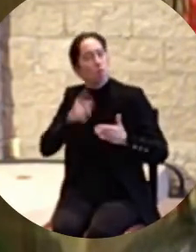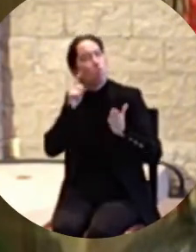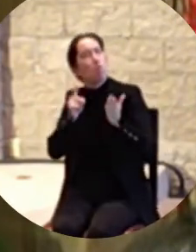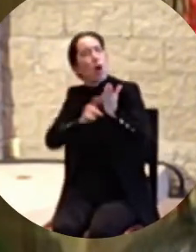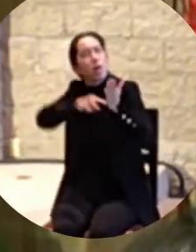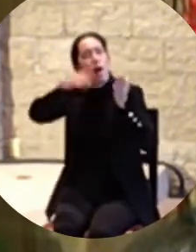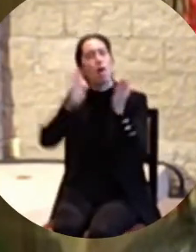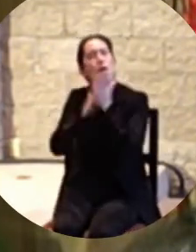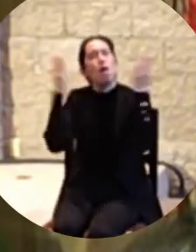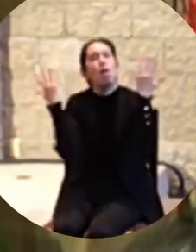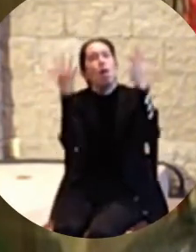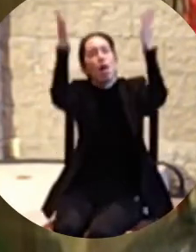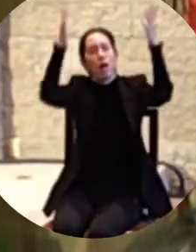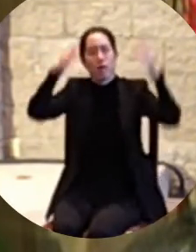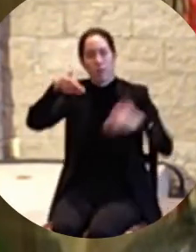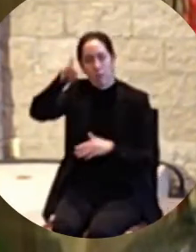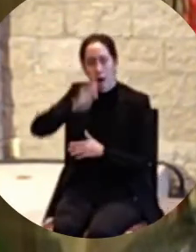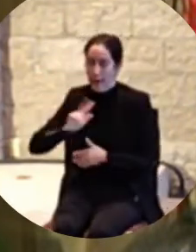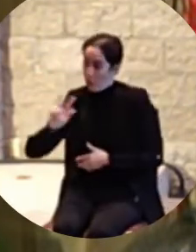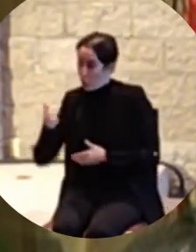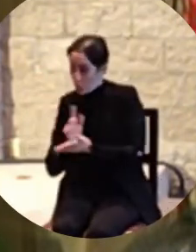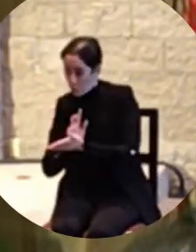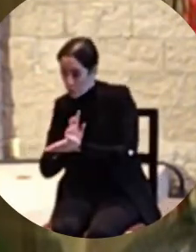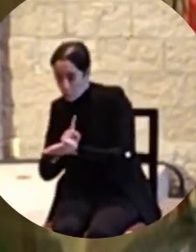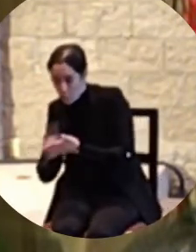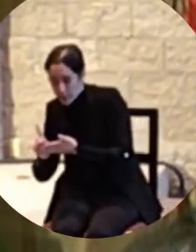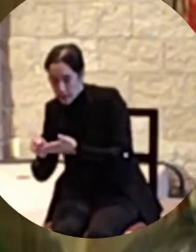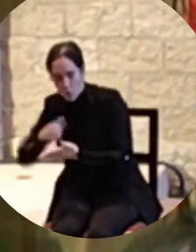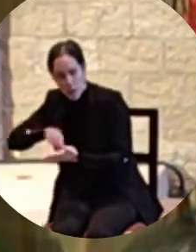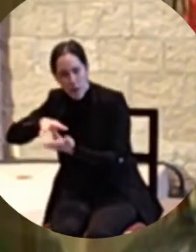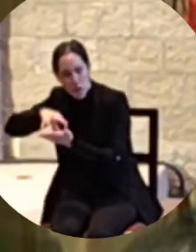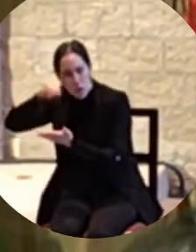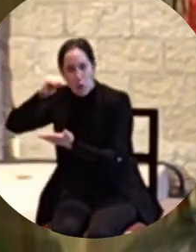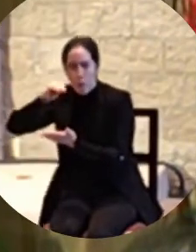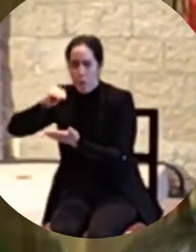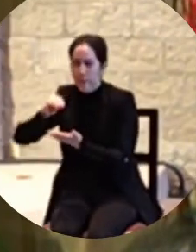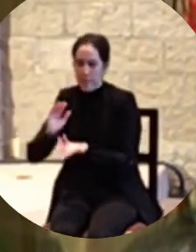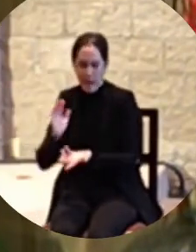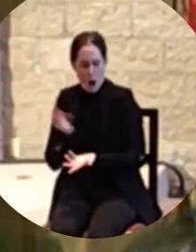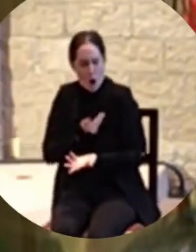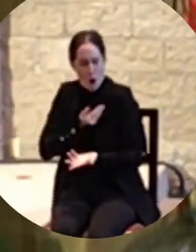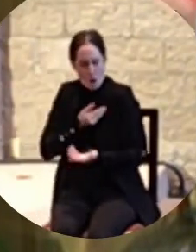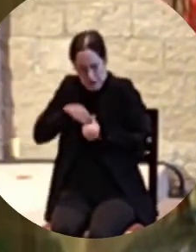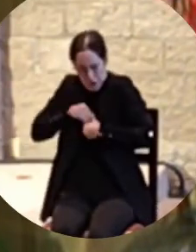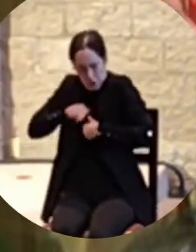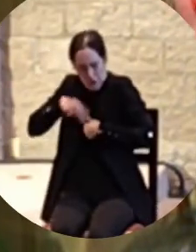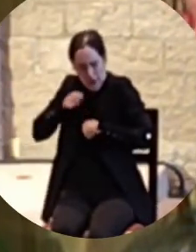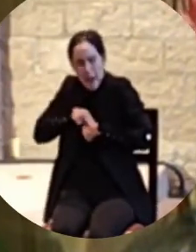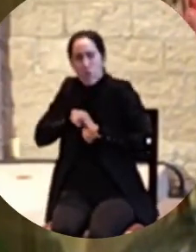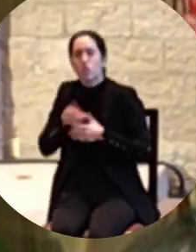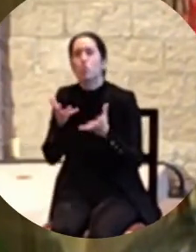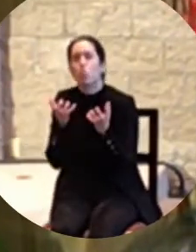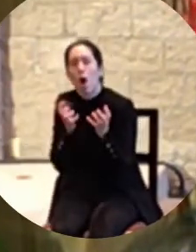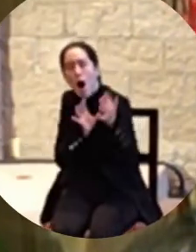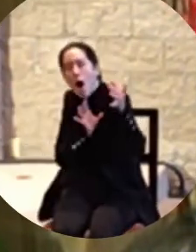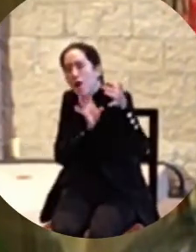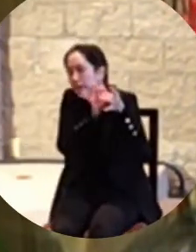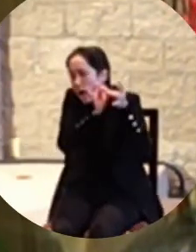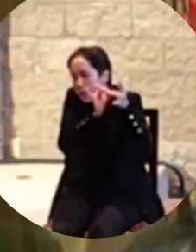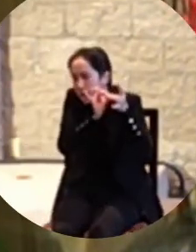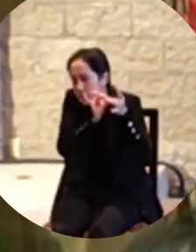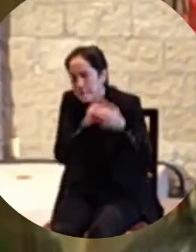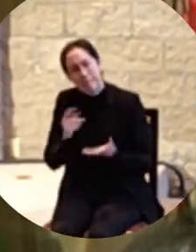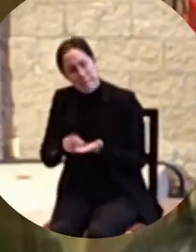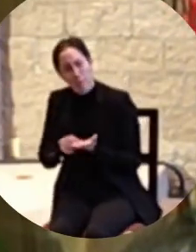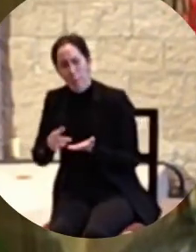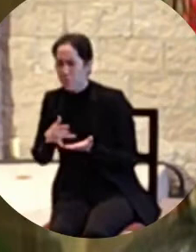to long for the beloved, long for the beloved. We have this illusion of separation, and yet we know that we